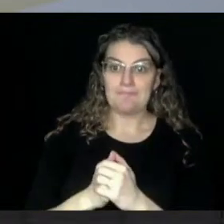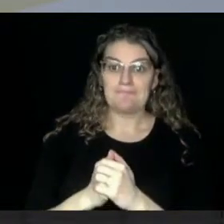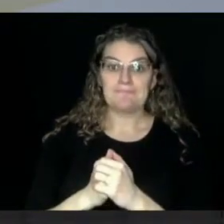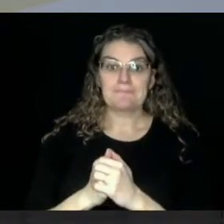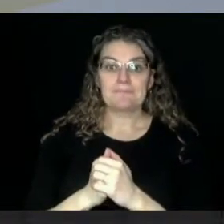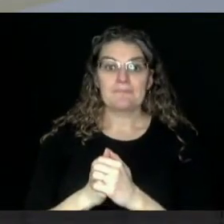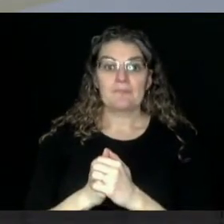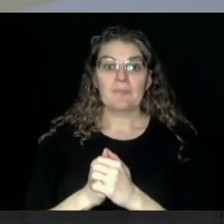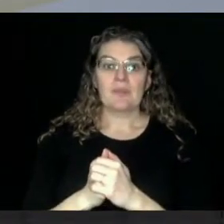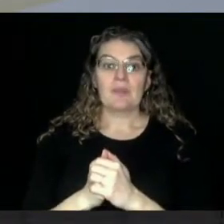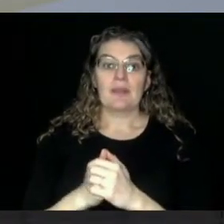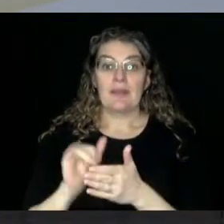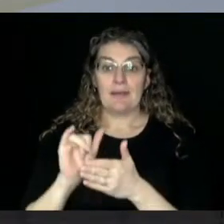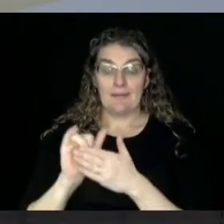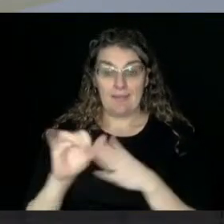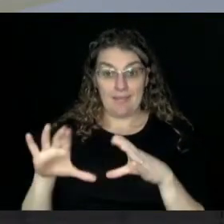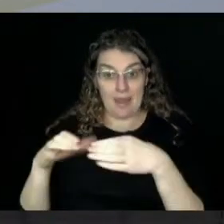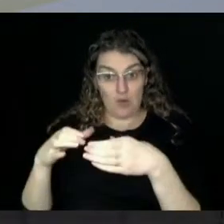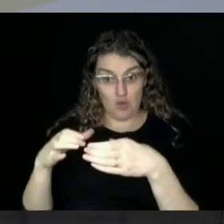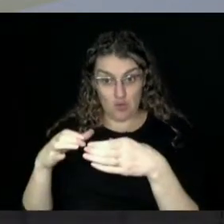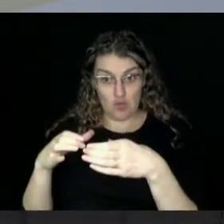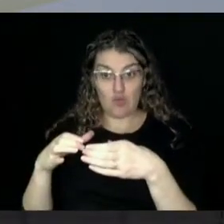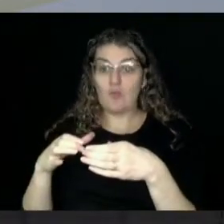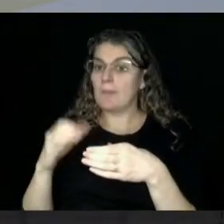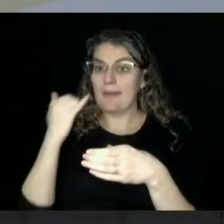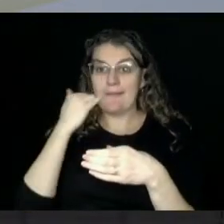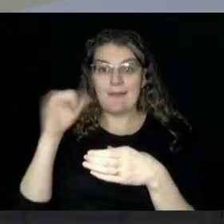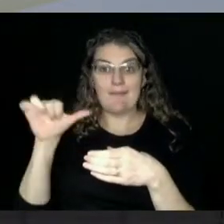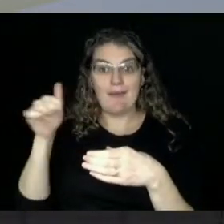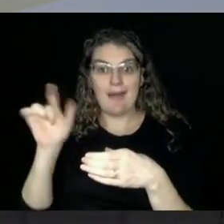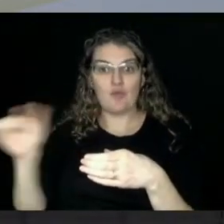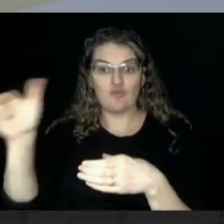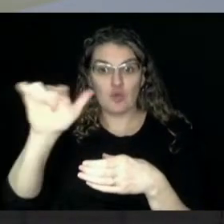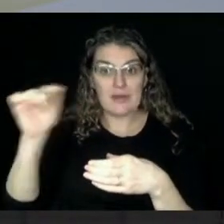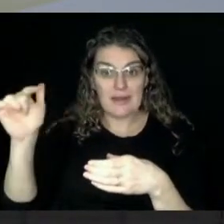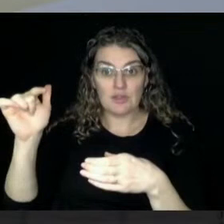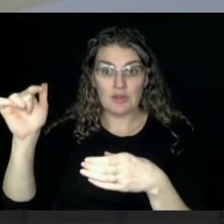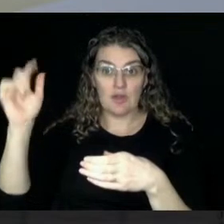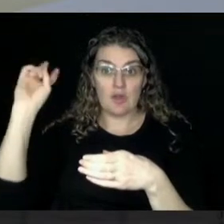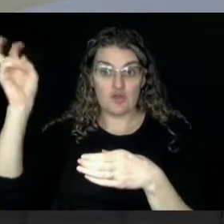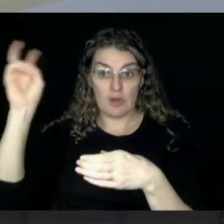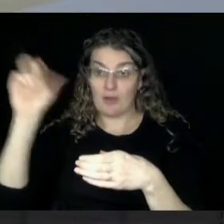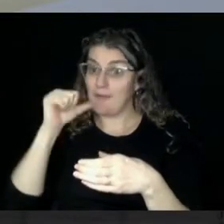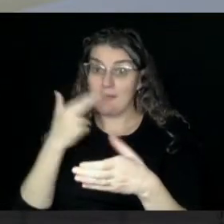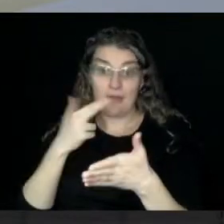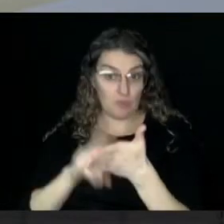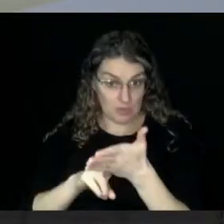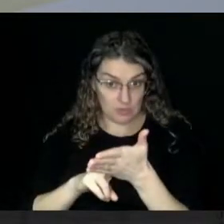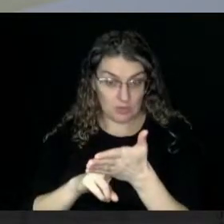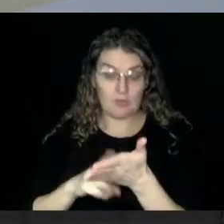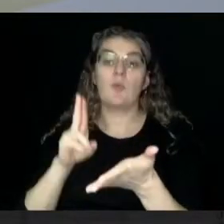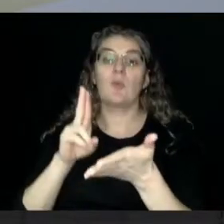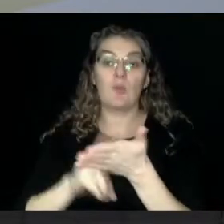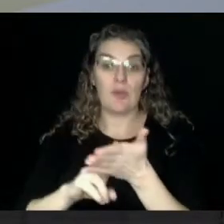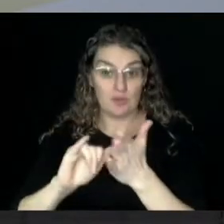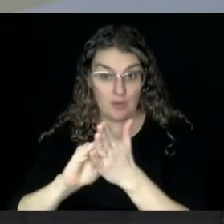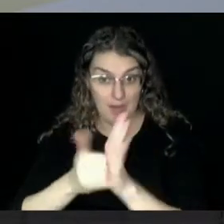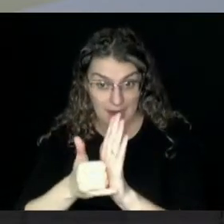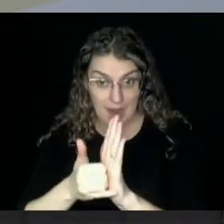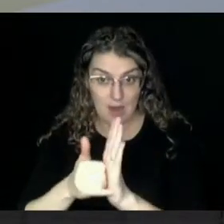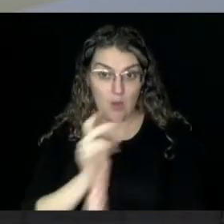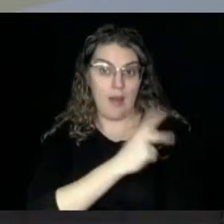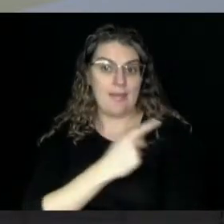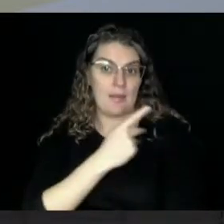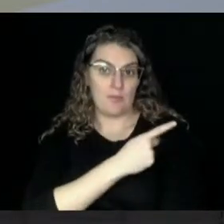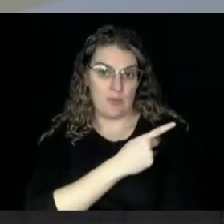receive vaccine during this phase. Any rotational workers or truck drivers who are not registered can do so by visiting the provincial website or by